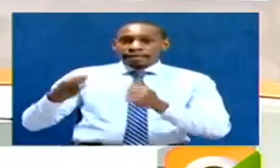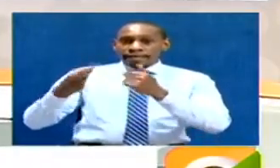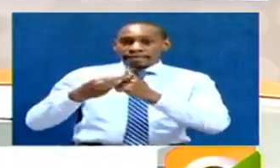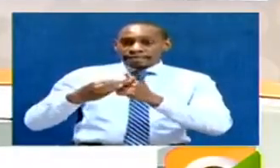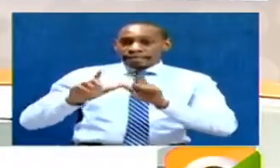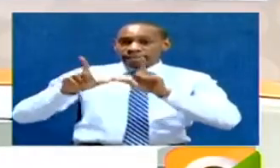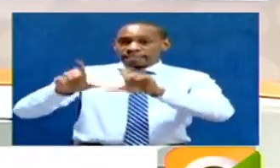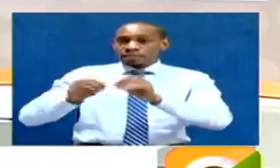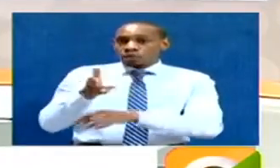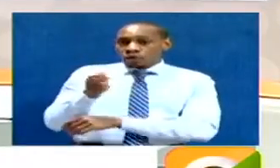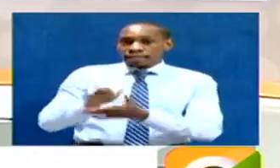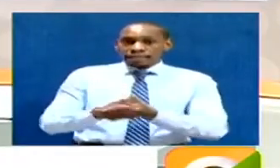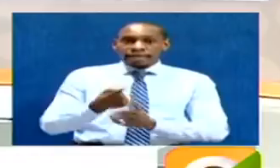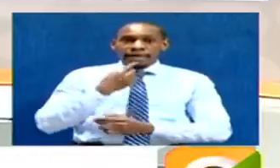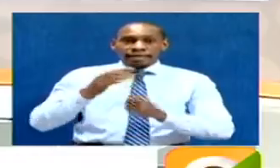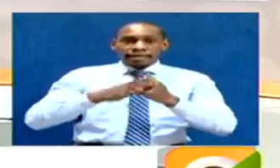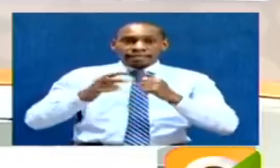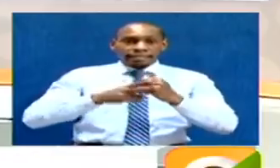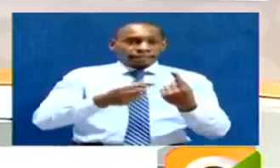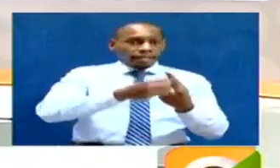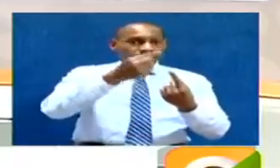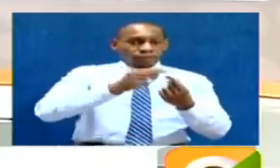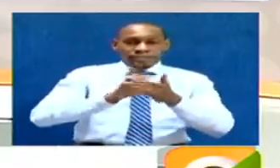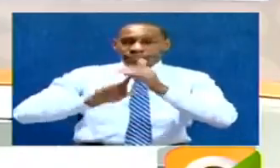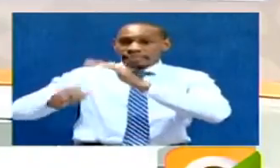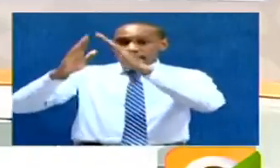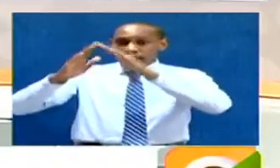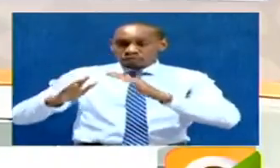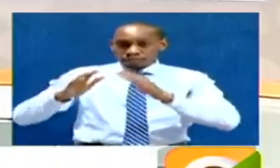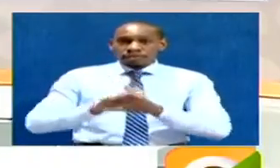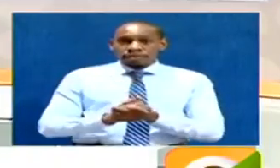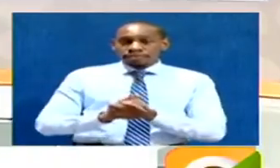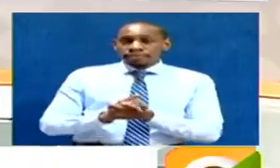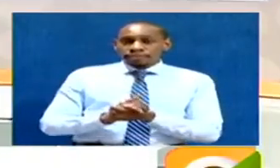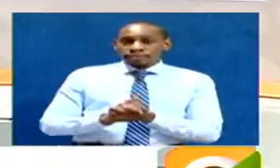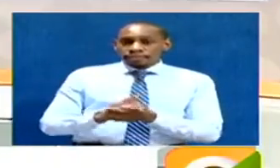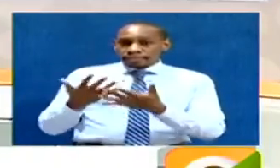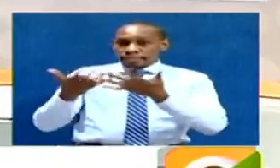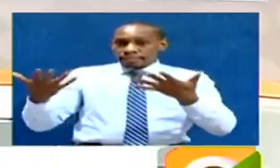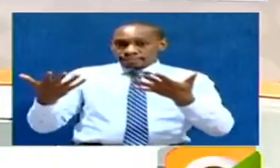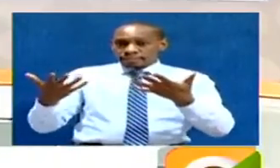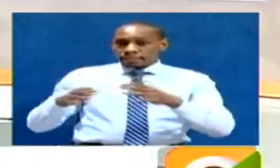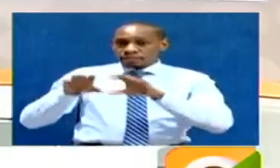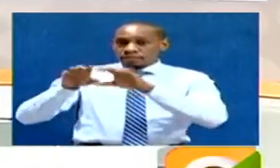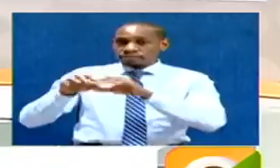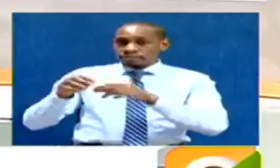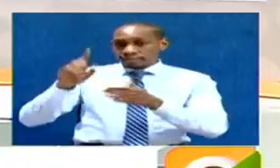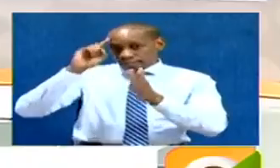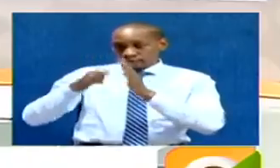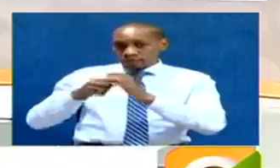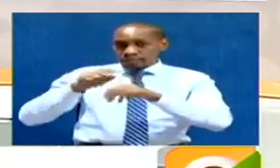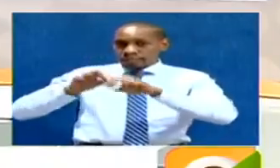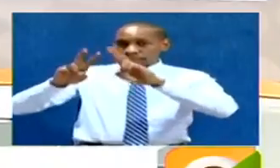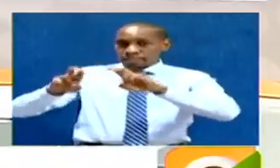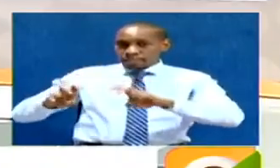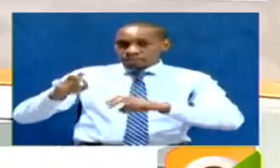illegal firearms and 197 rounds of ammunition in his house in Kireta village. The weapons cache was discovered in a raid